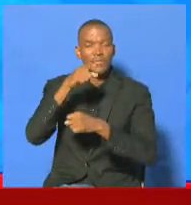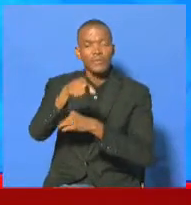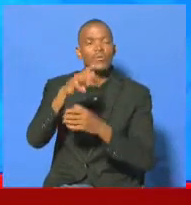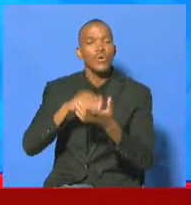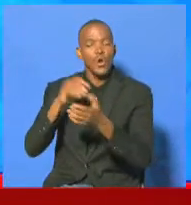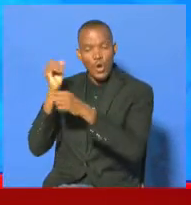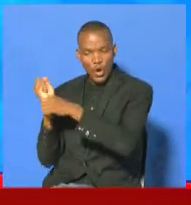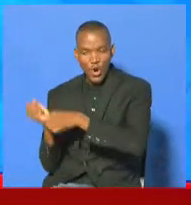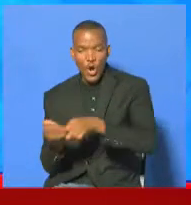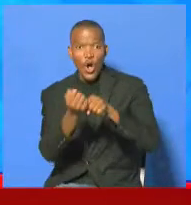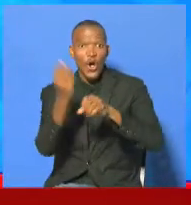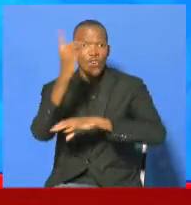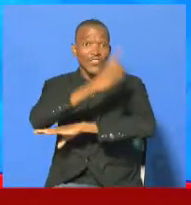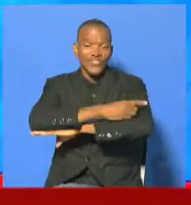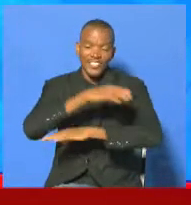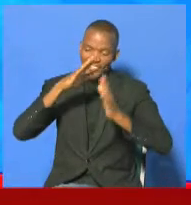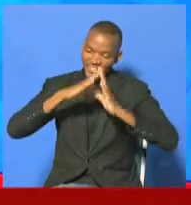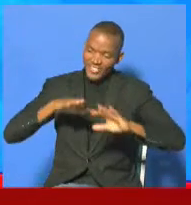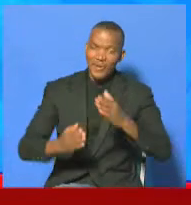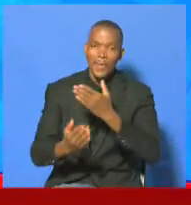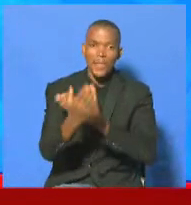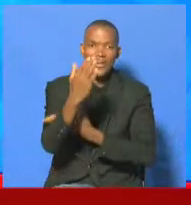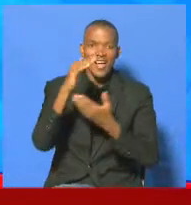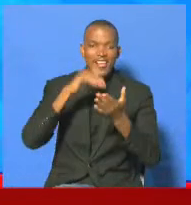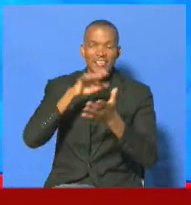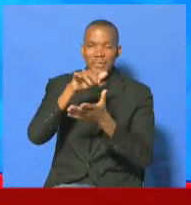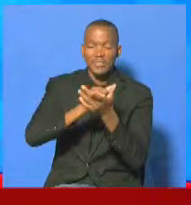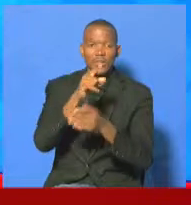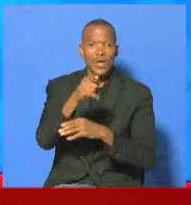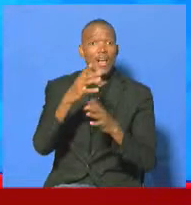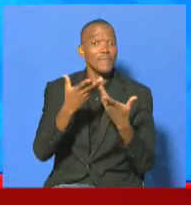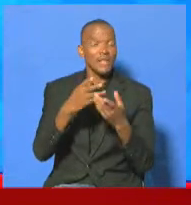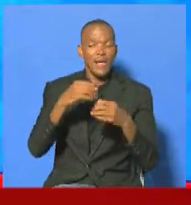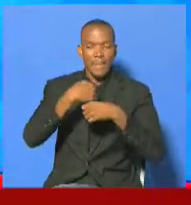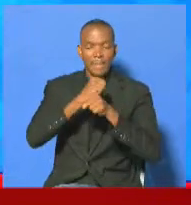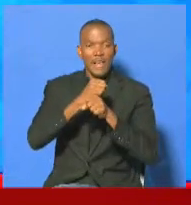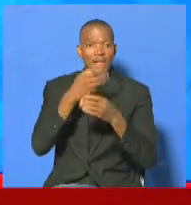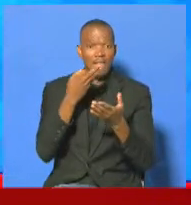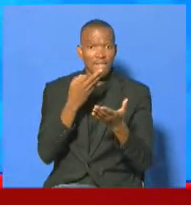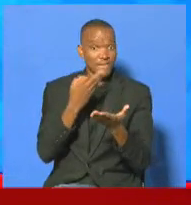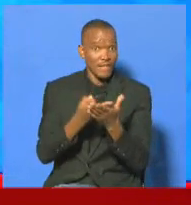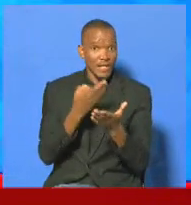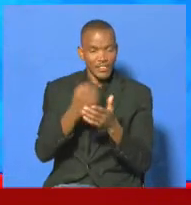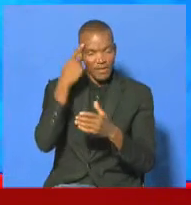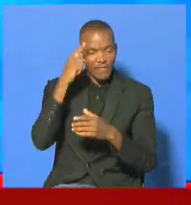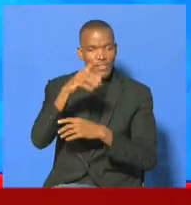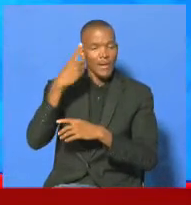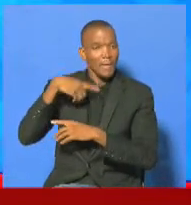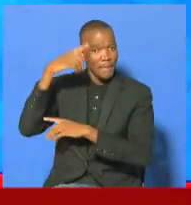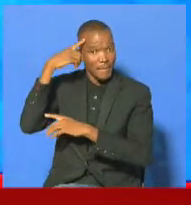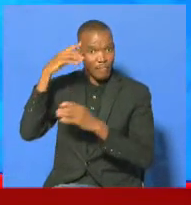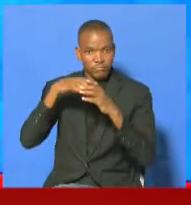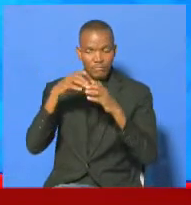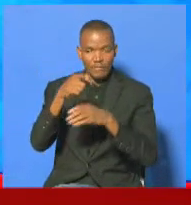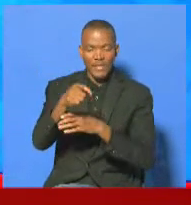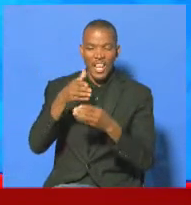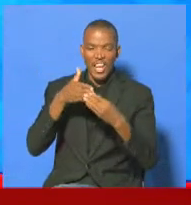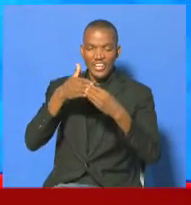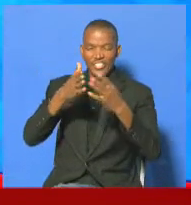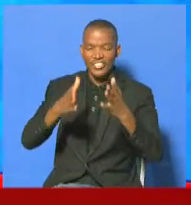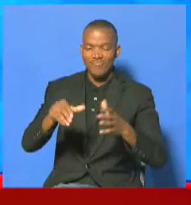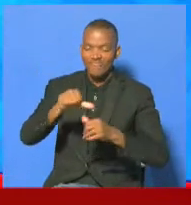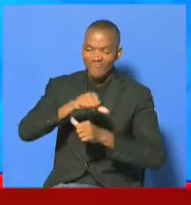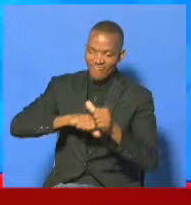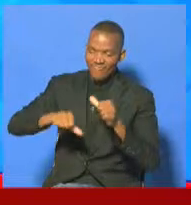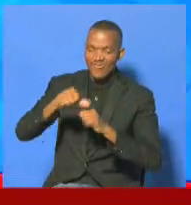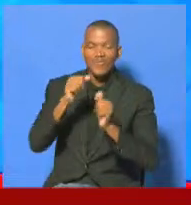Golf Day this morning, which is intended at raising funds for the party as well for the party leadership to interact with